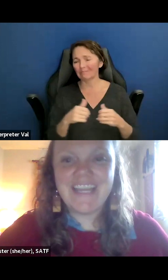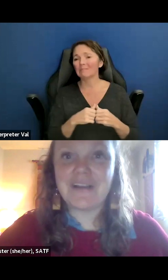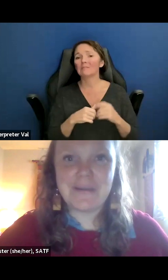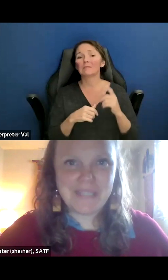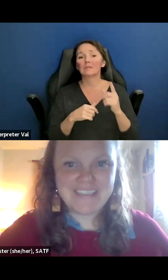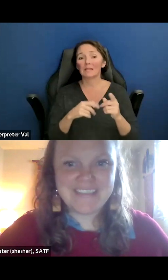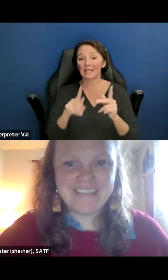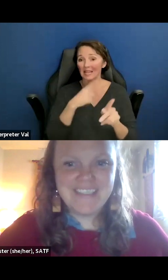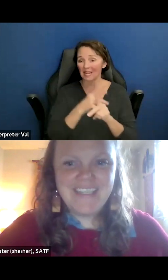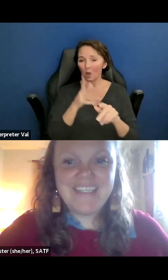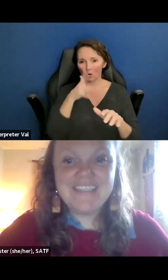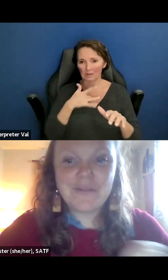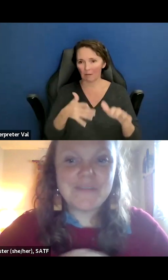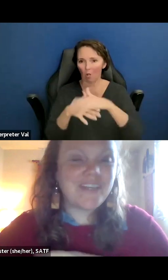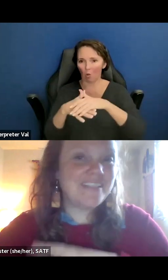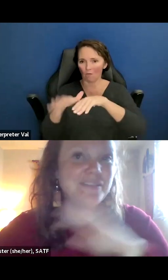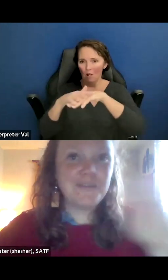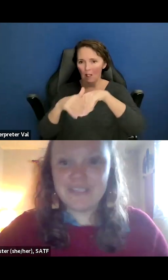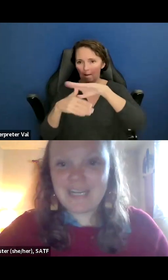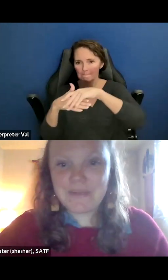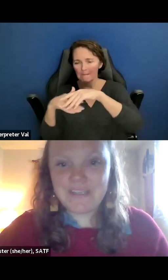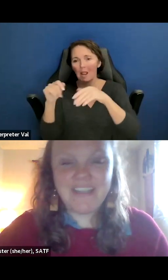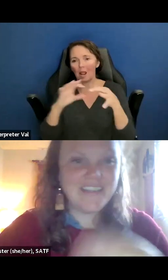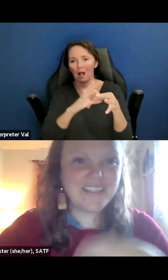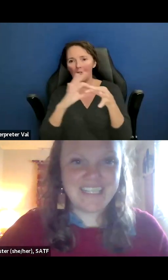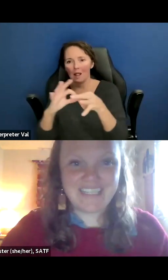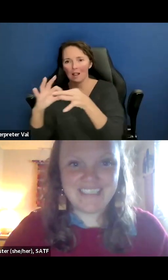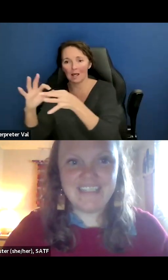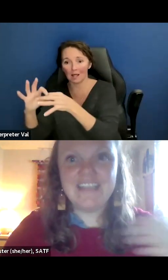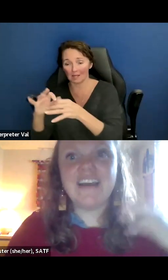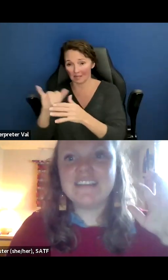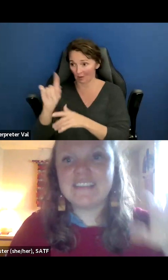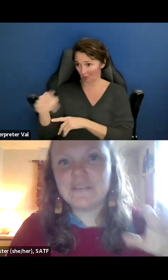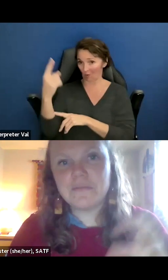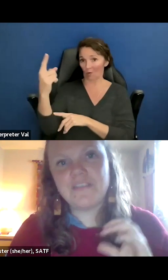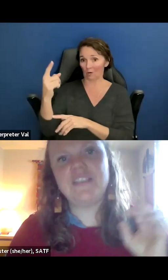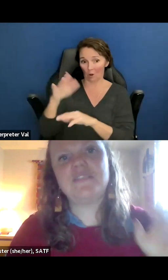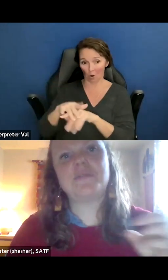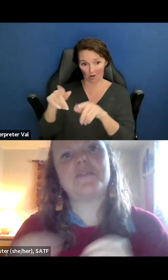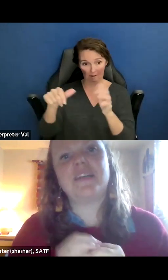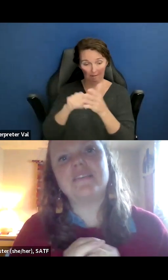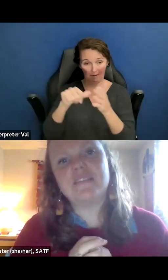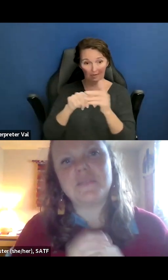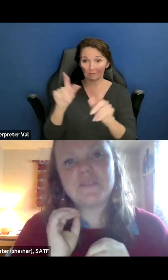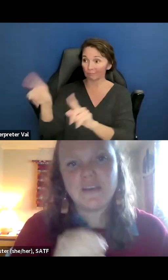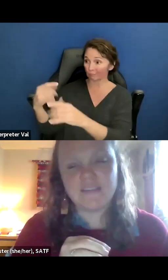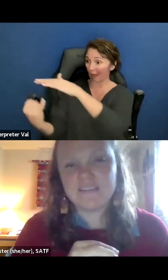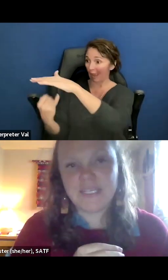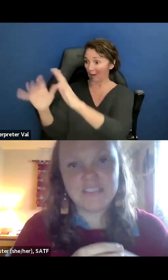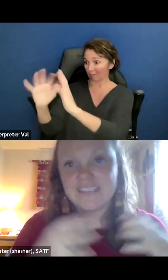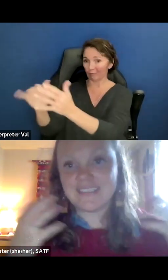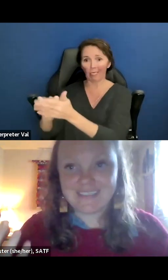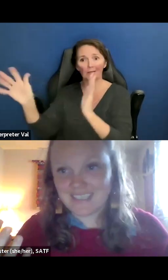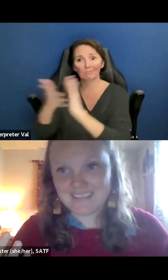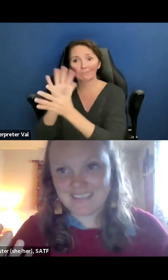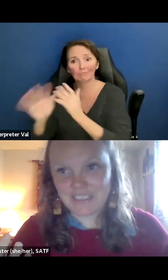complicated and complex. These forms of violence overlap and they are connected. Not a single one of these forms of violence and abuse on this